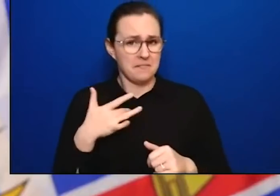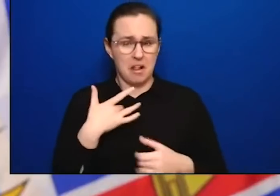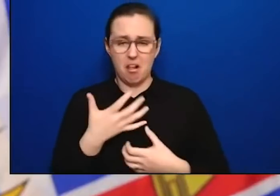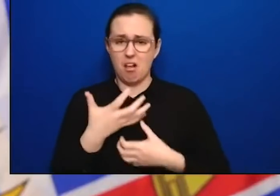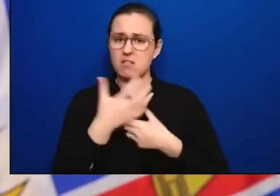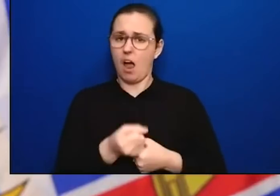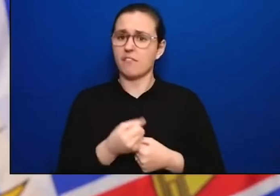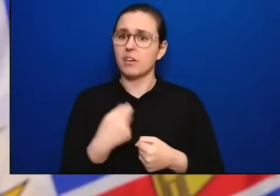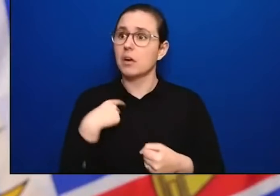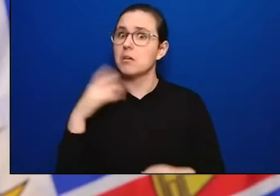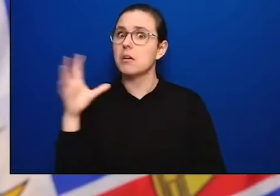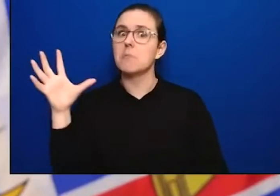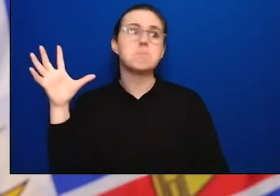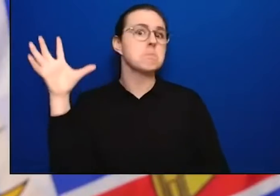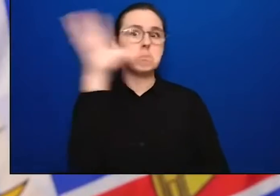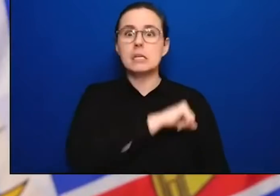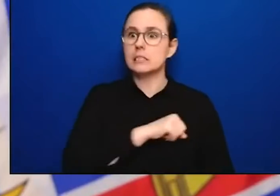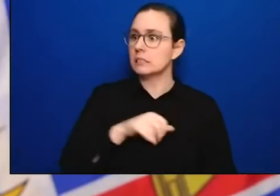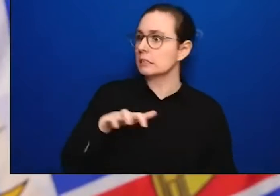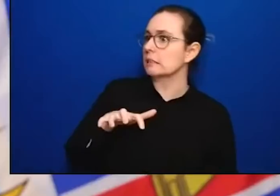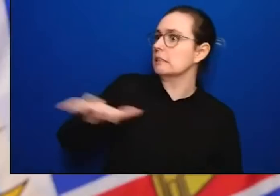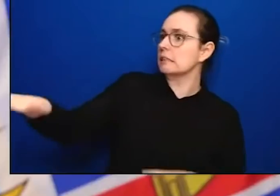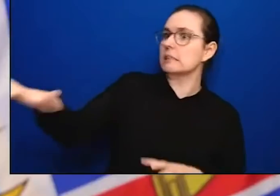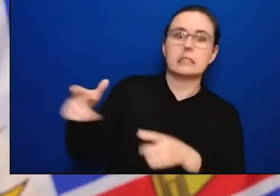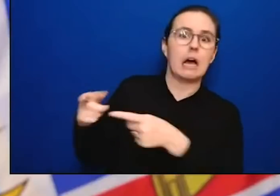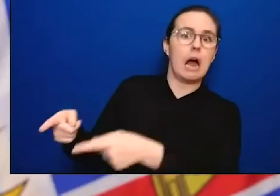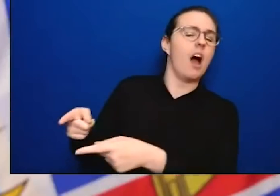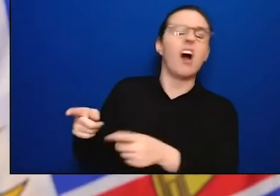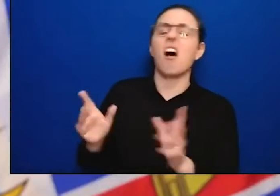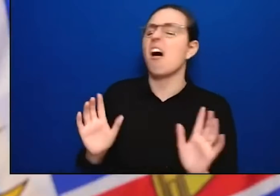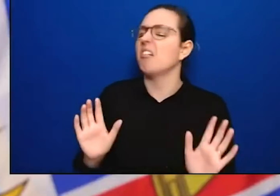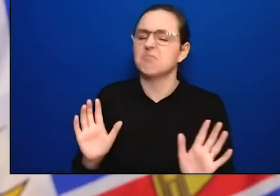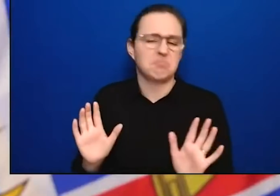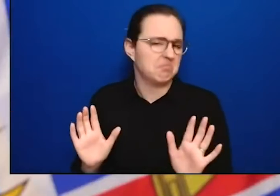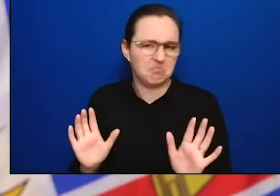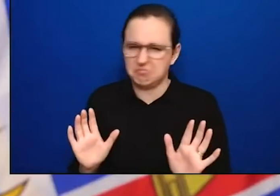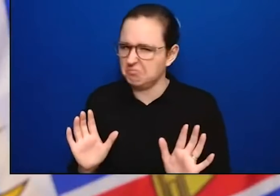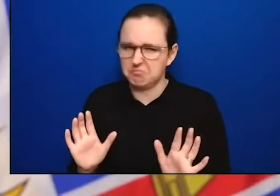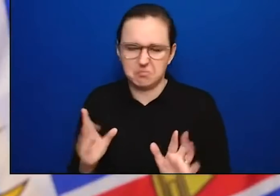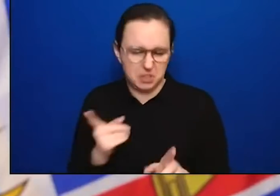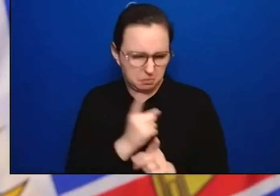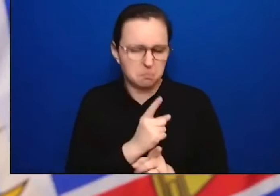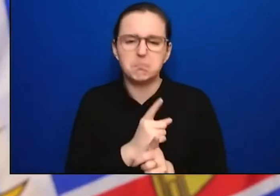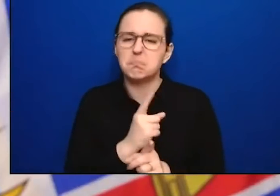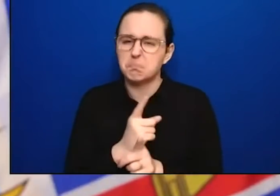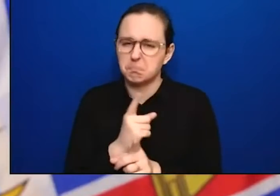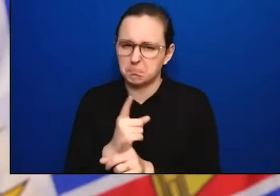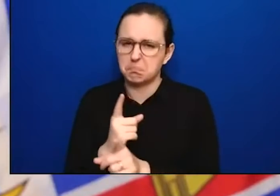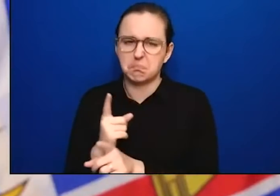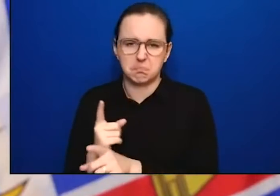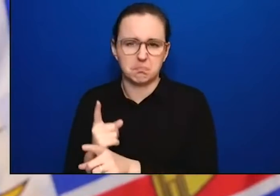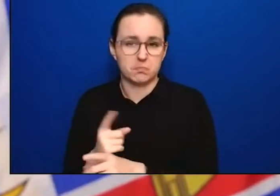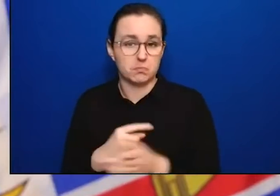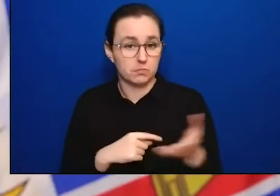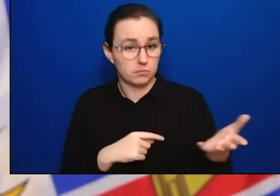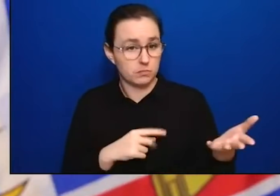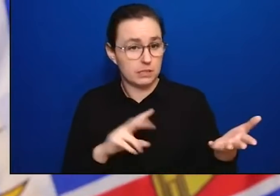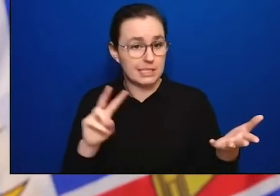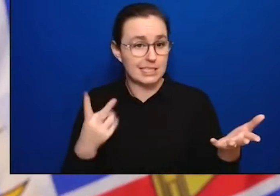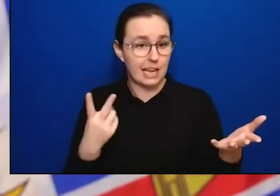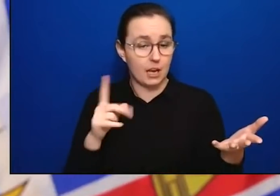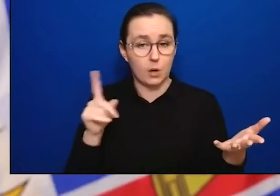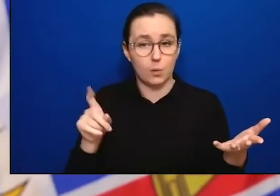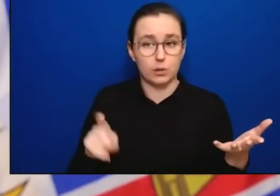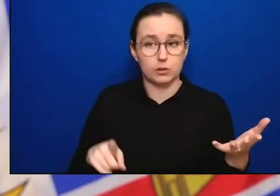summary. I am quite confident that we're not missing at least a lot of cases of people who have